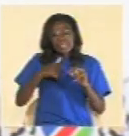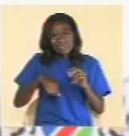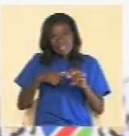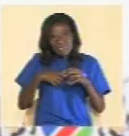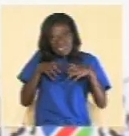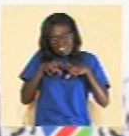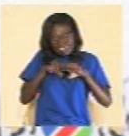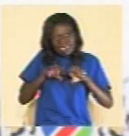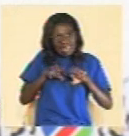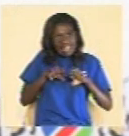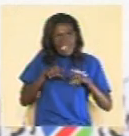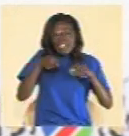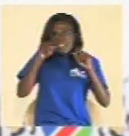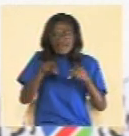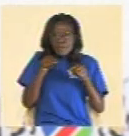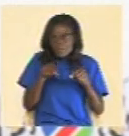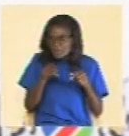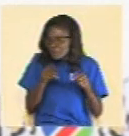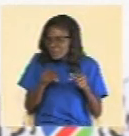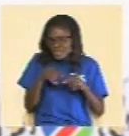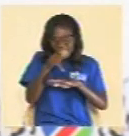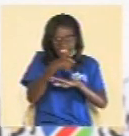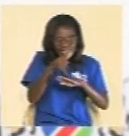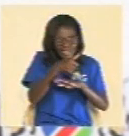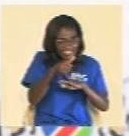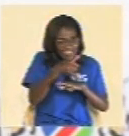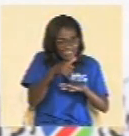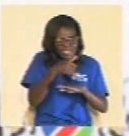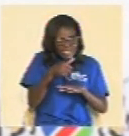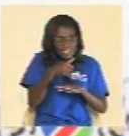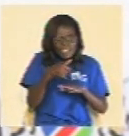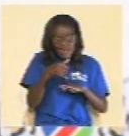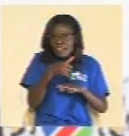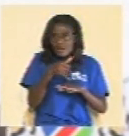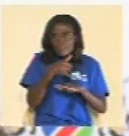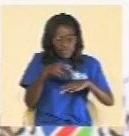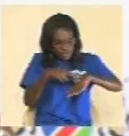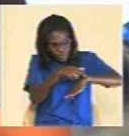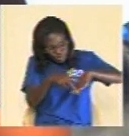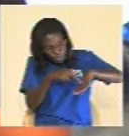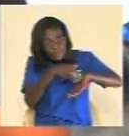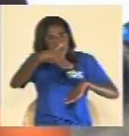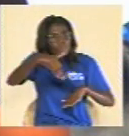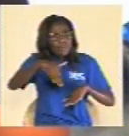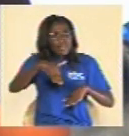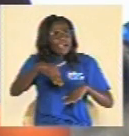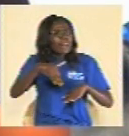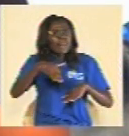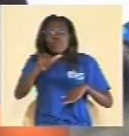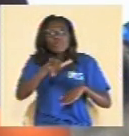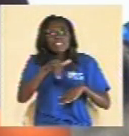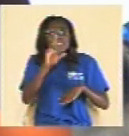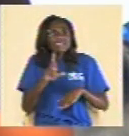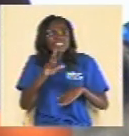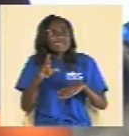are likely or maybe are common to where we mostly find leprosy as a problematic? We can